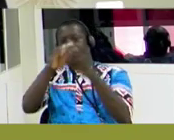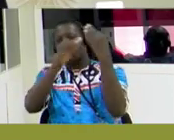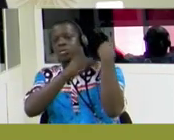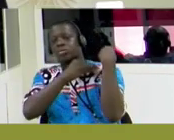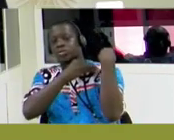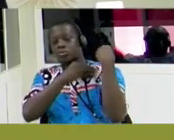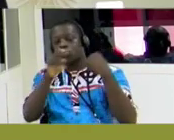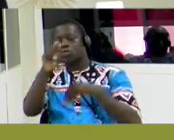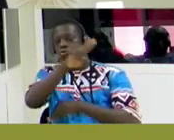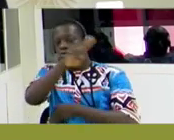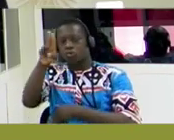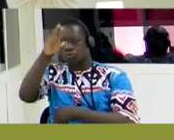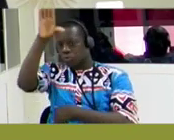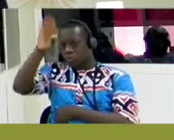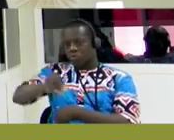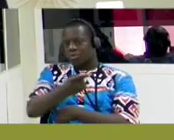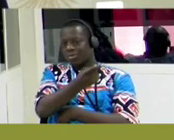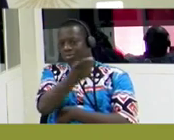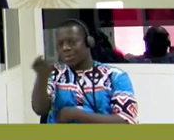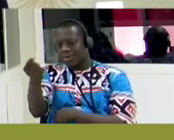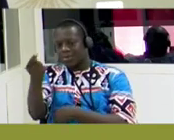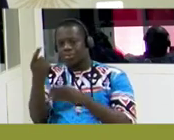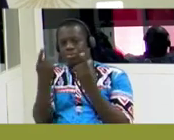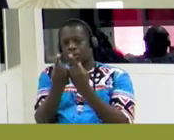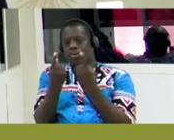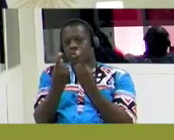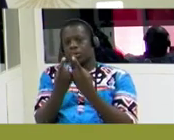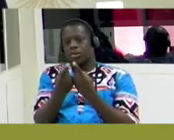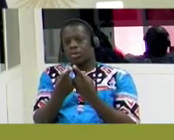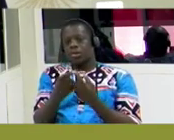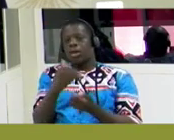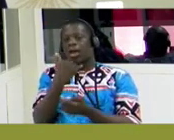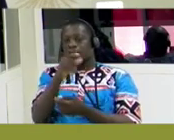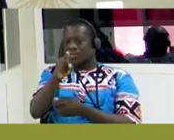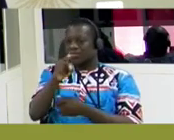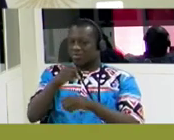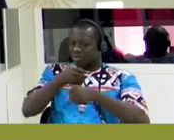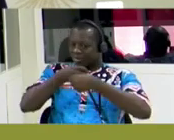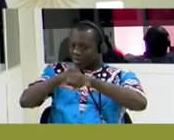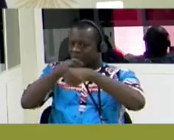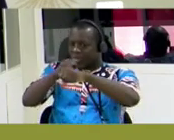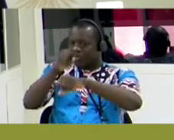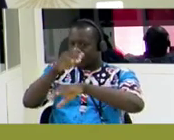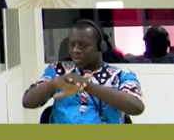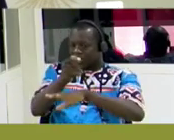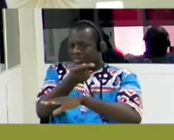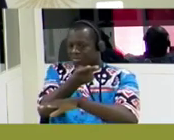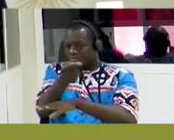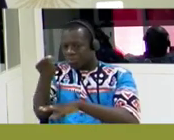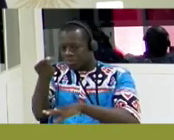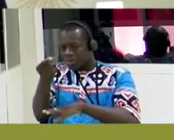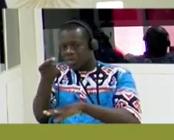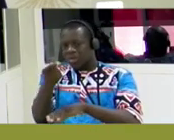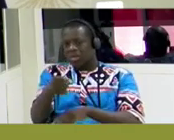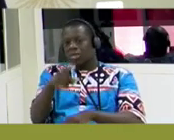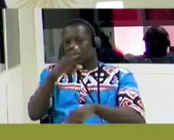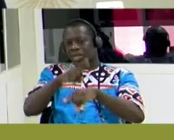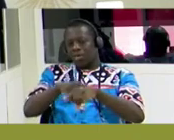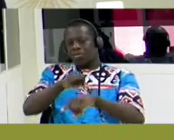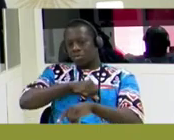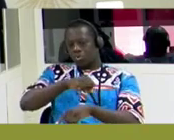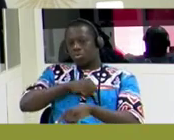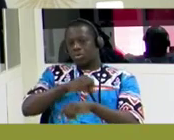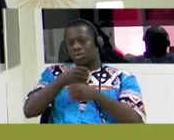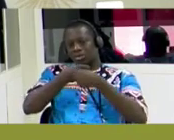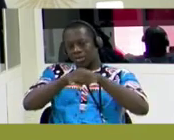to carry out those things? Were you trained on these points at all during your induction,